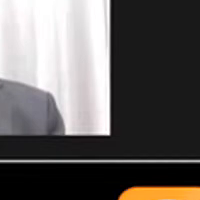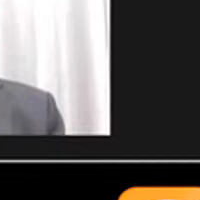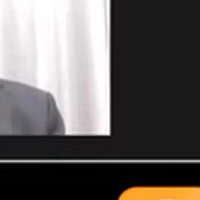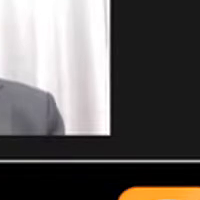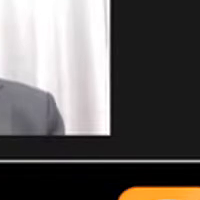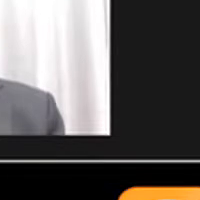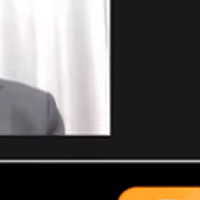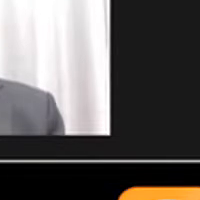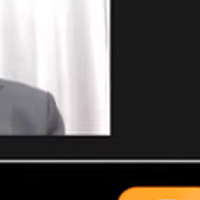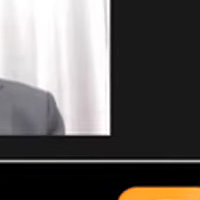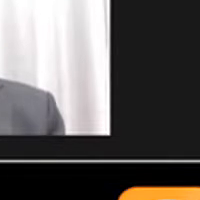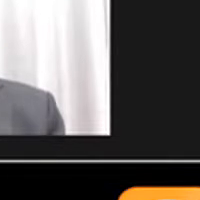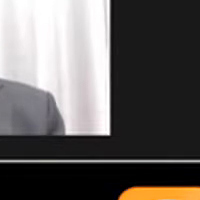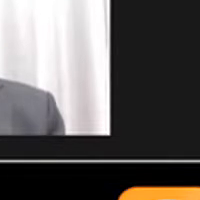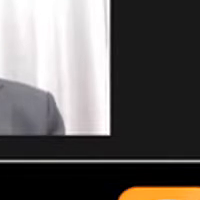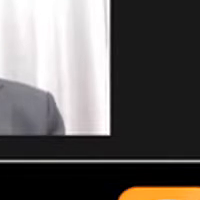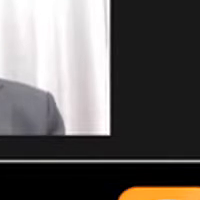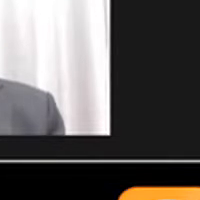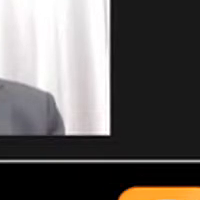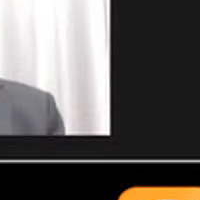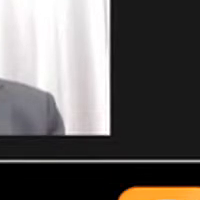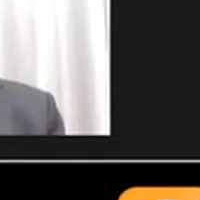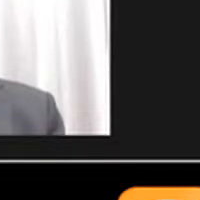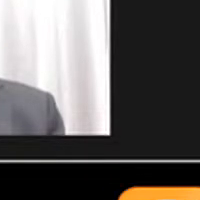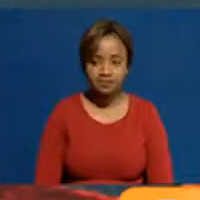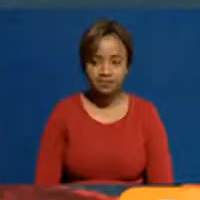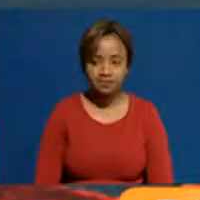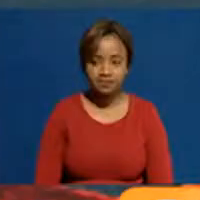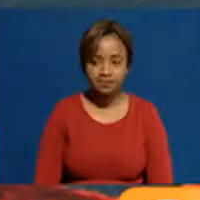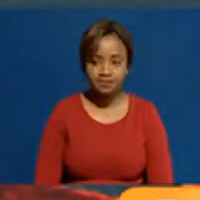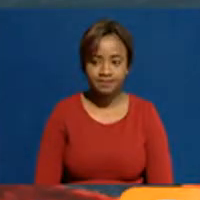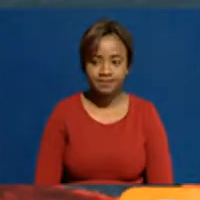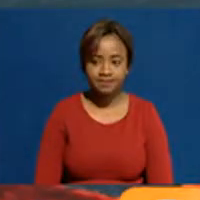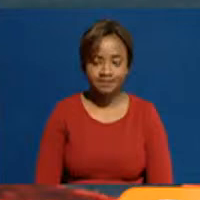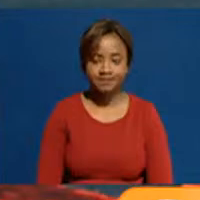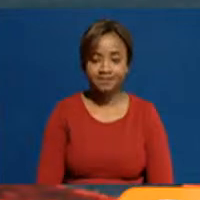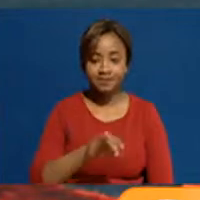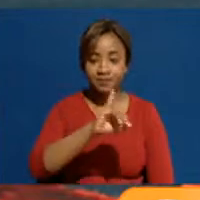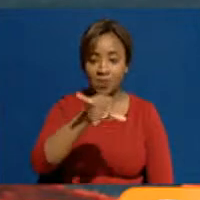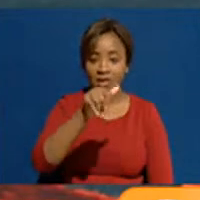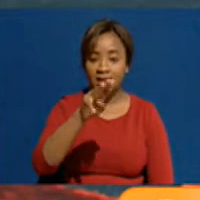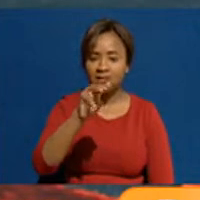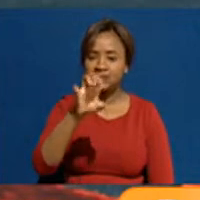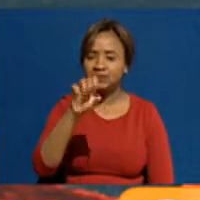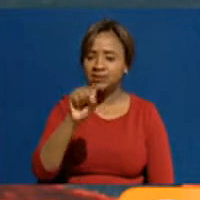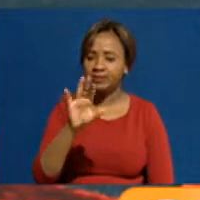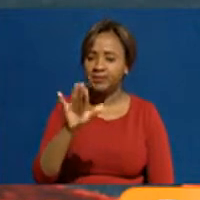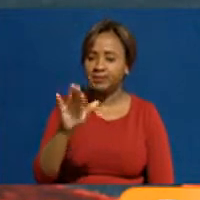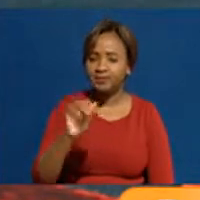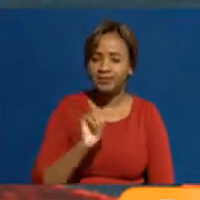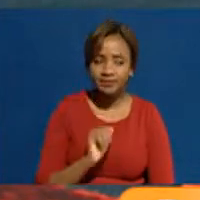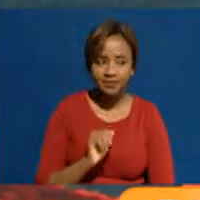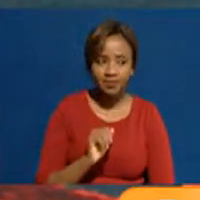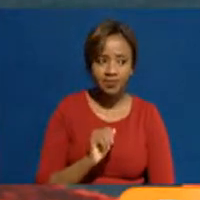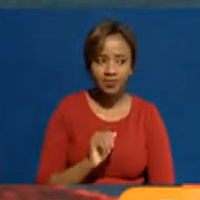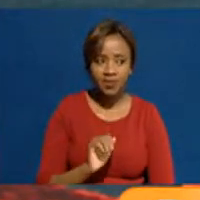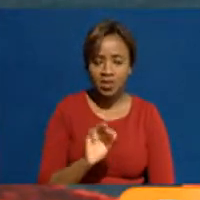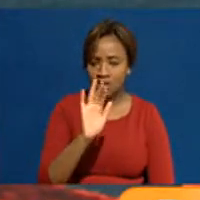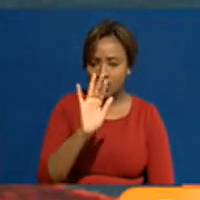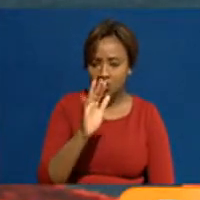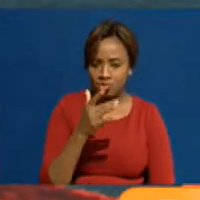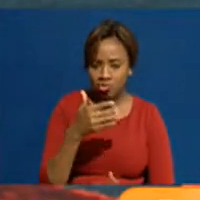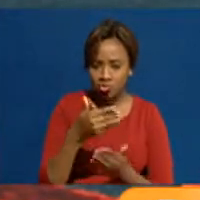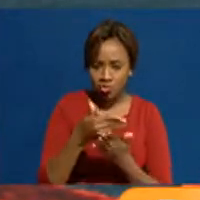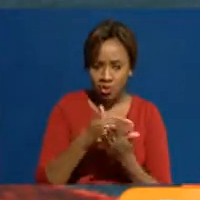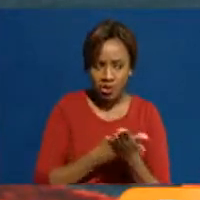secondary school. Thank you all for joining me this evening. James, let me begin with you. Your report or survey that was released